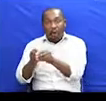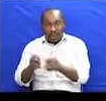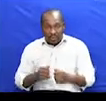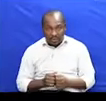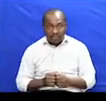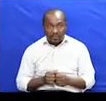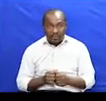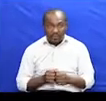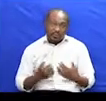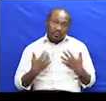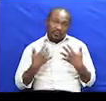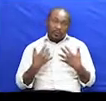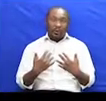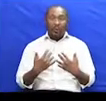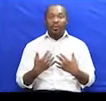So, example.